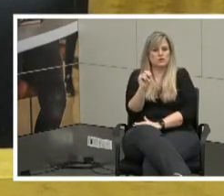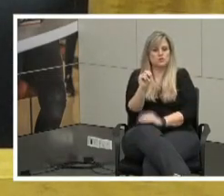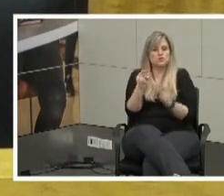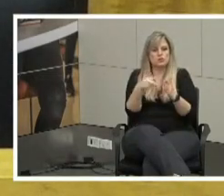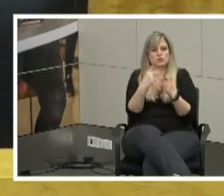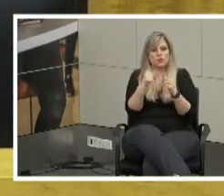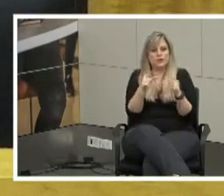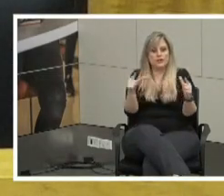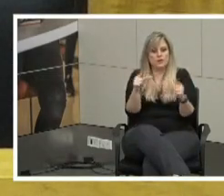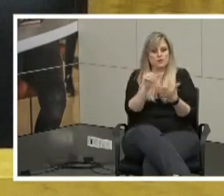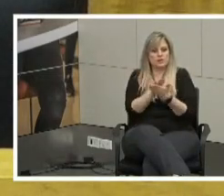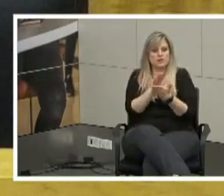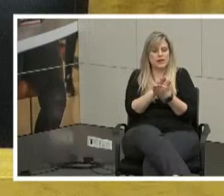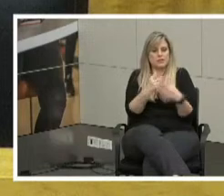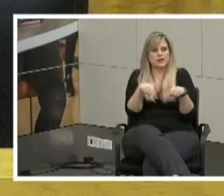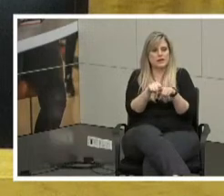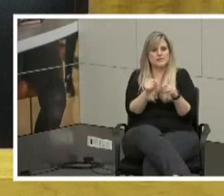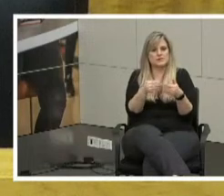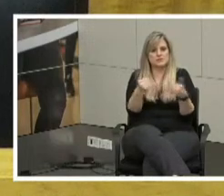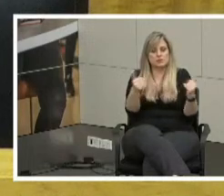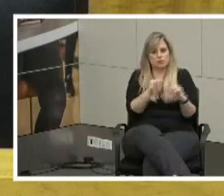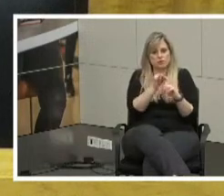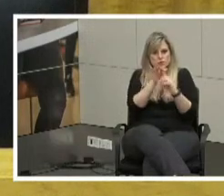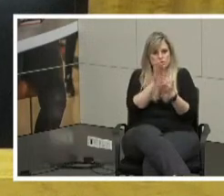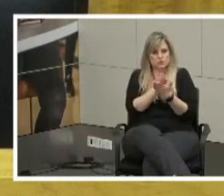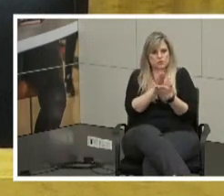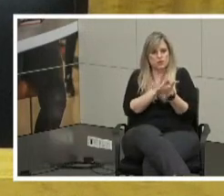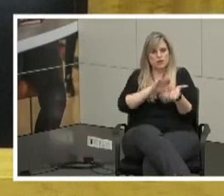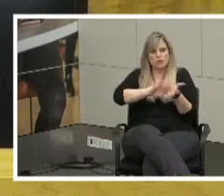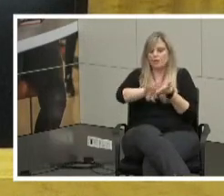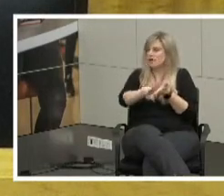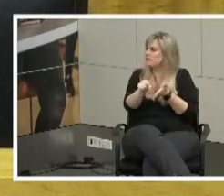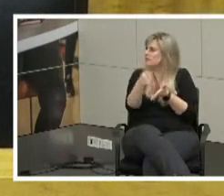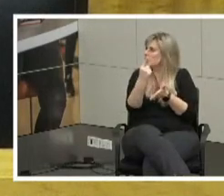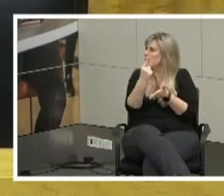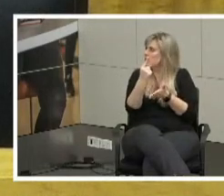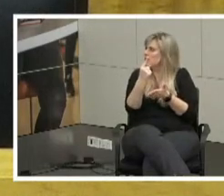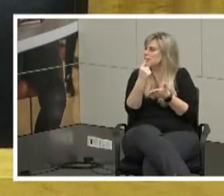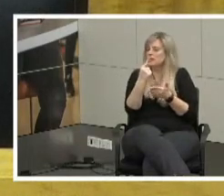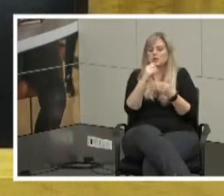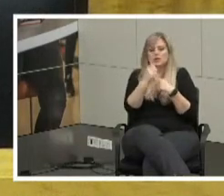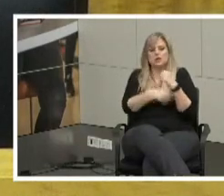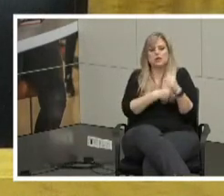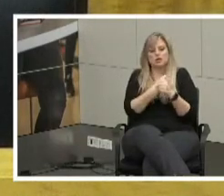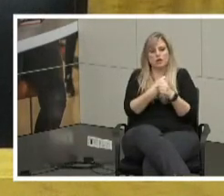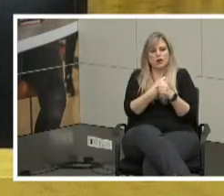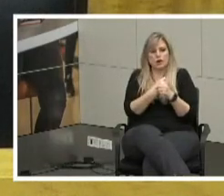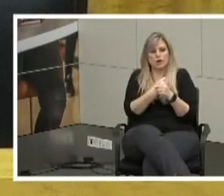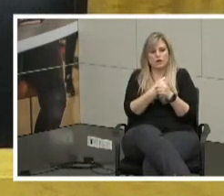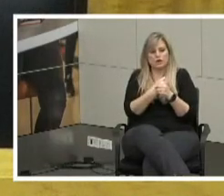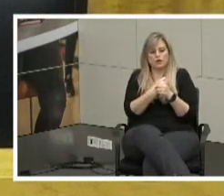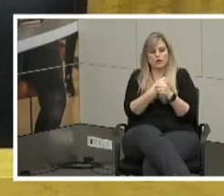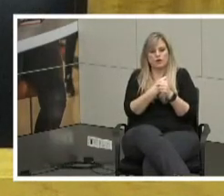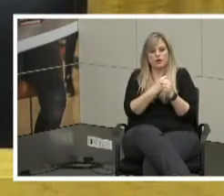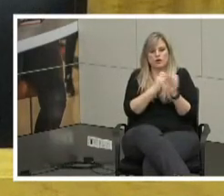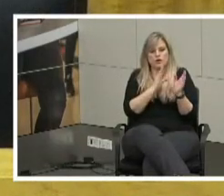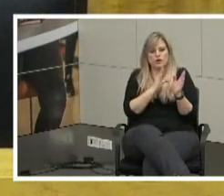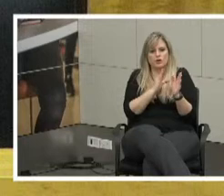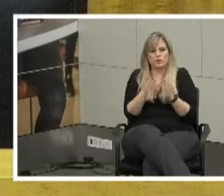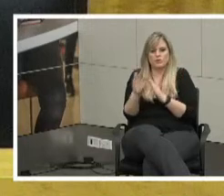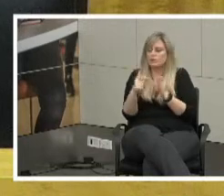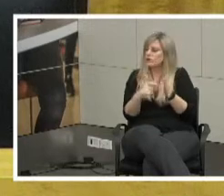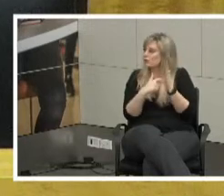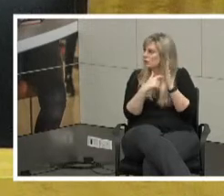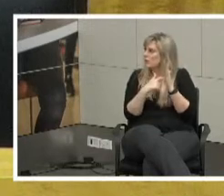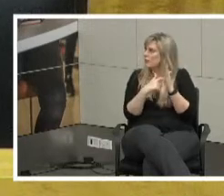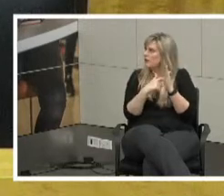unique school and waves the one-year planning requirement for the implementation of the program so that the designation will be effective immediately and request that